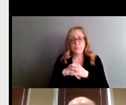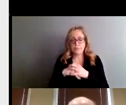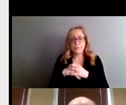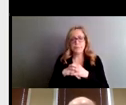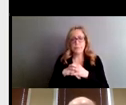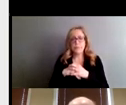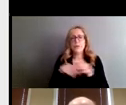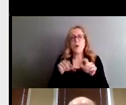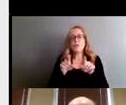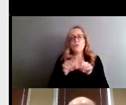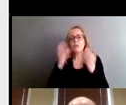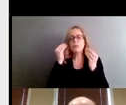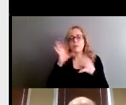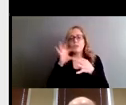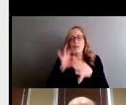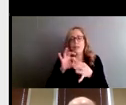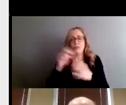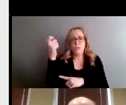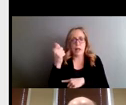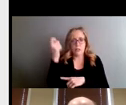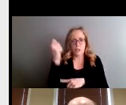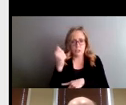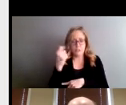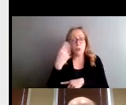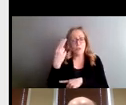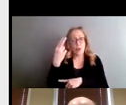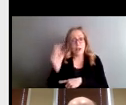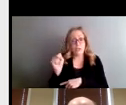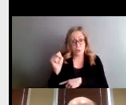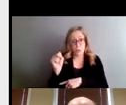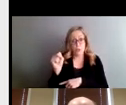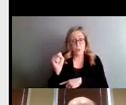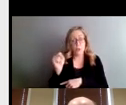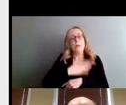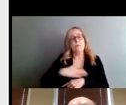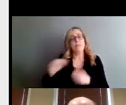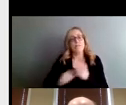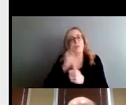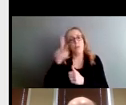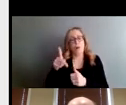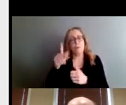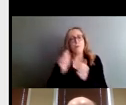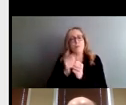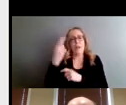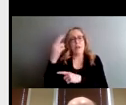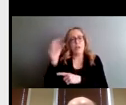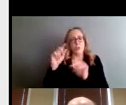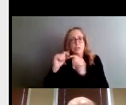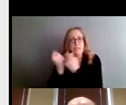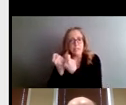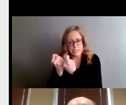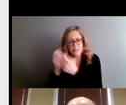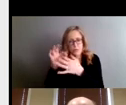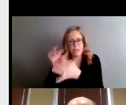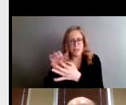information regarding scholarships. So I would definitely, for the high school folks, follow up directly with the high school team on those pieces. And